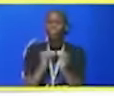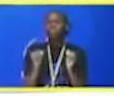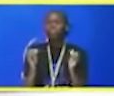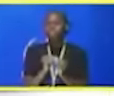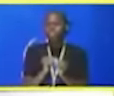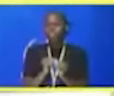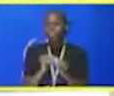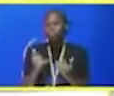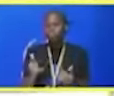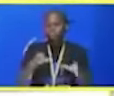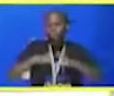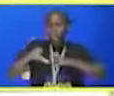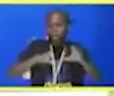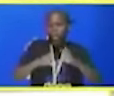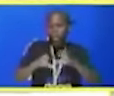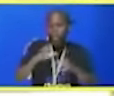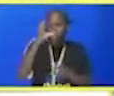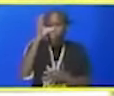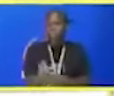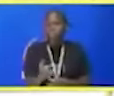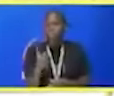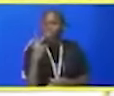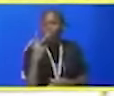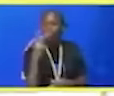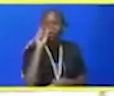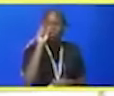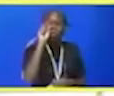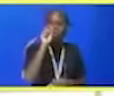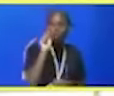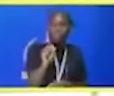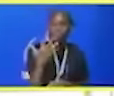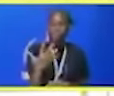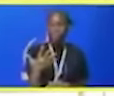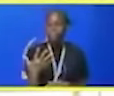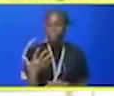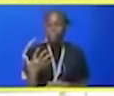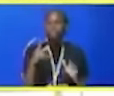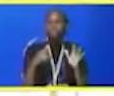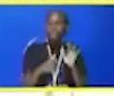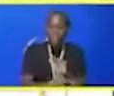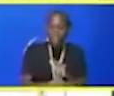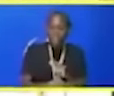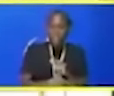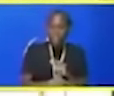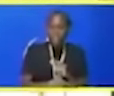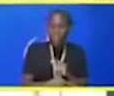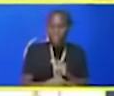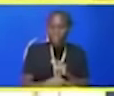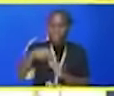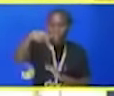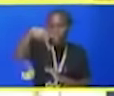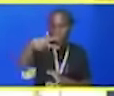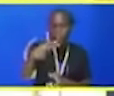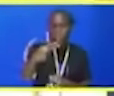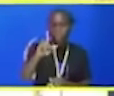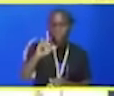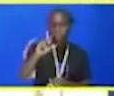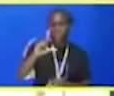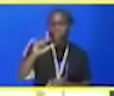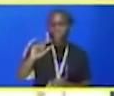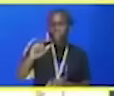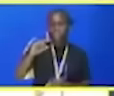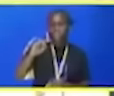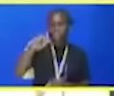says Philip went down to Samaria and preached Christ unto them. My apologies for keeping you waiting. We are going to pray. Verse